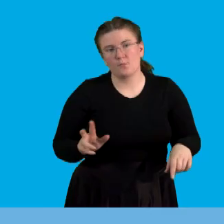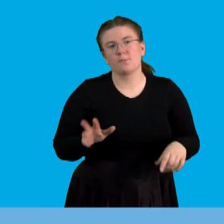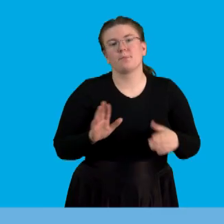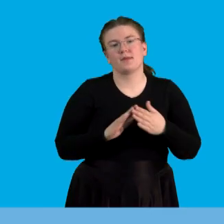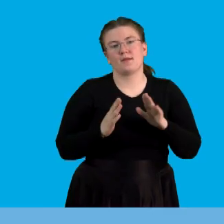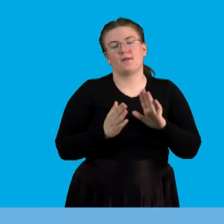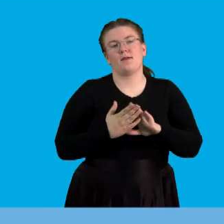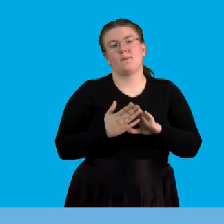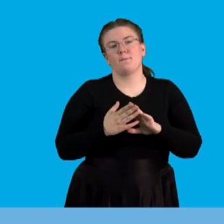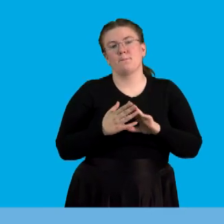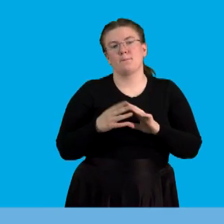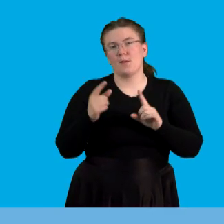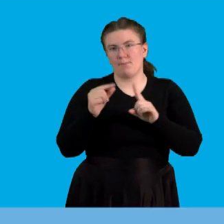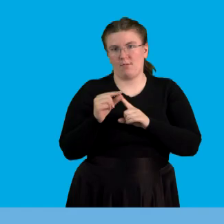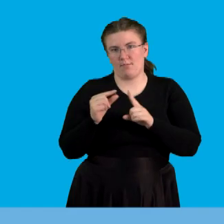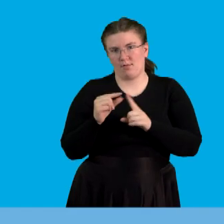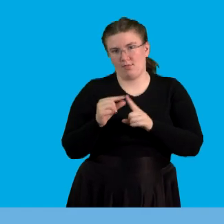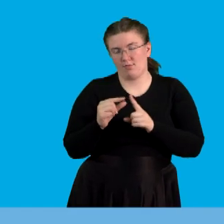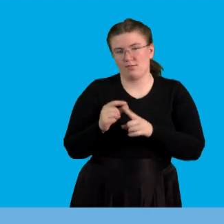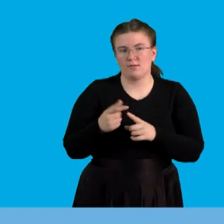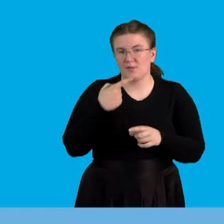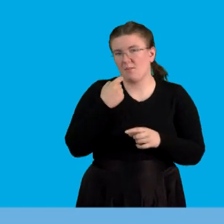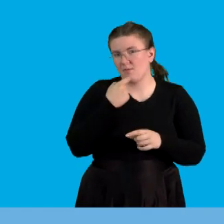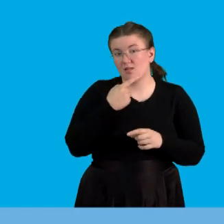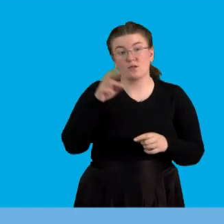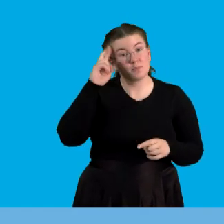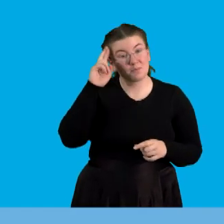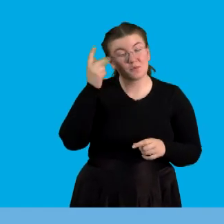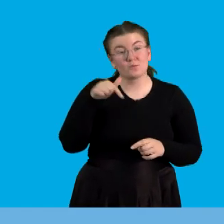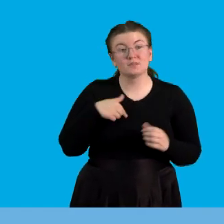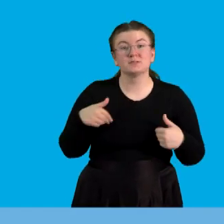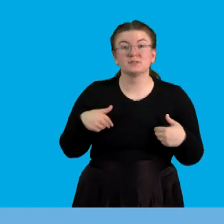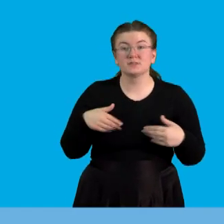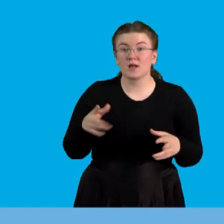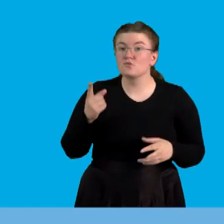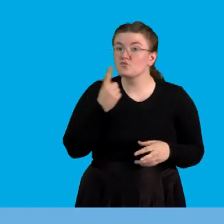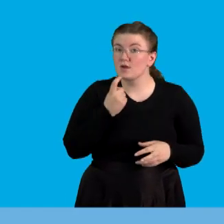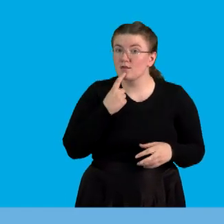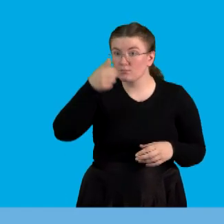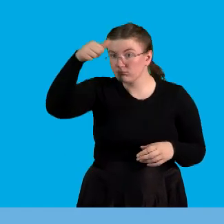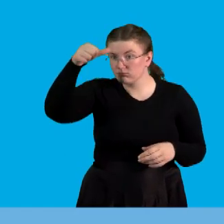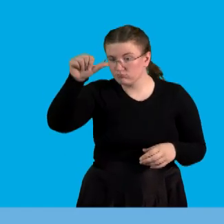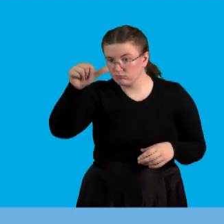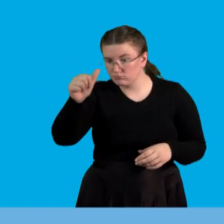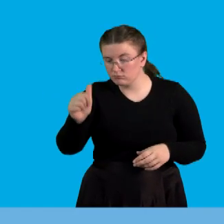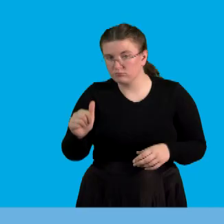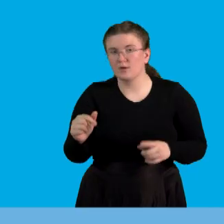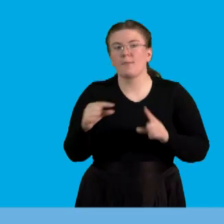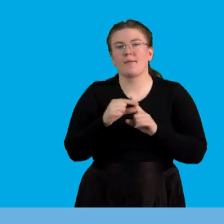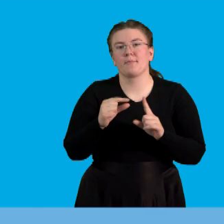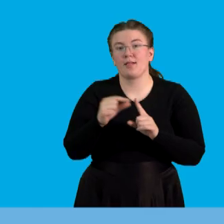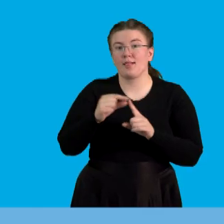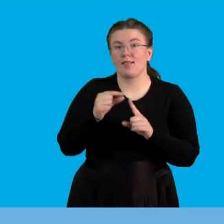the violet. Remember, it starts from red. We are starting from red all the way to violet. So the raindrop